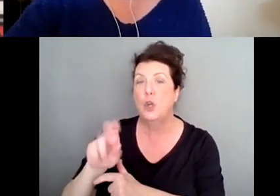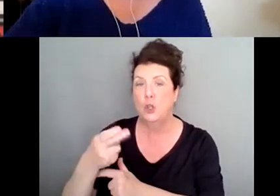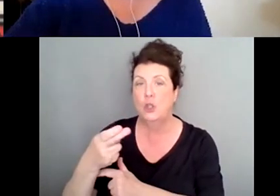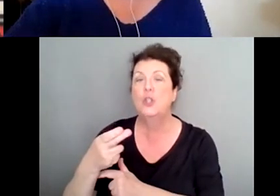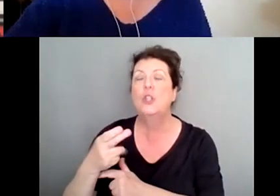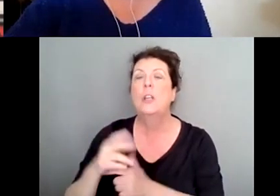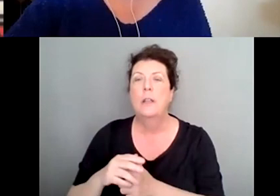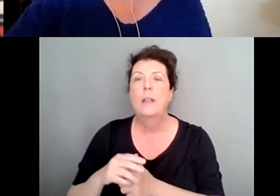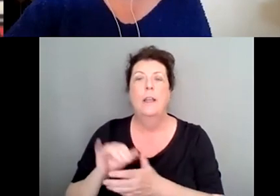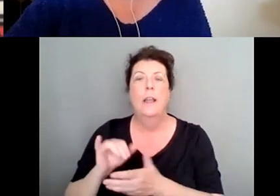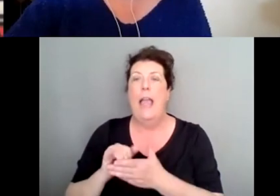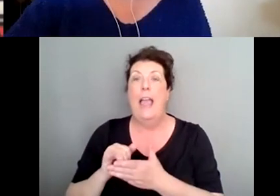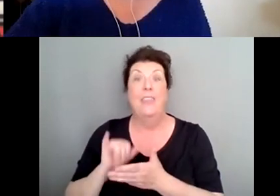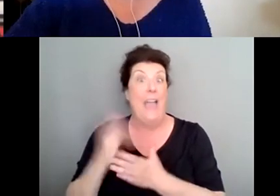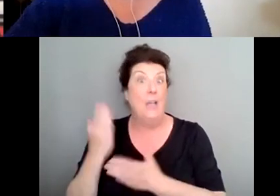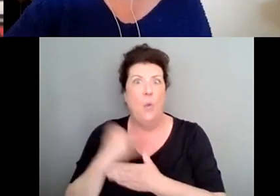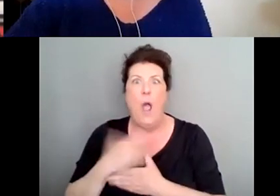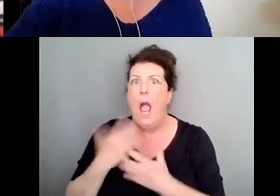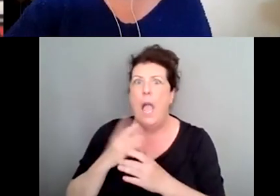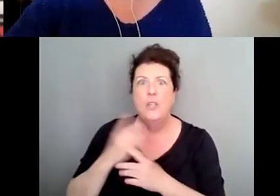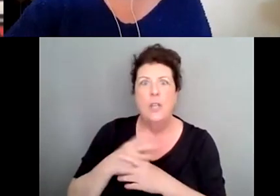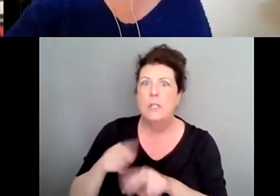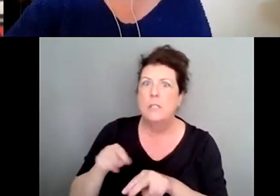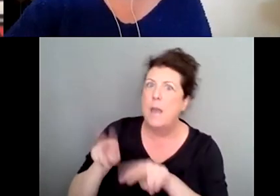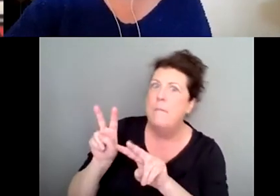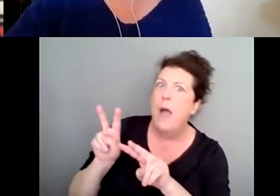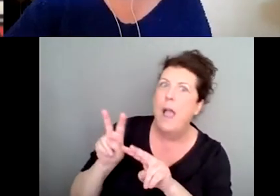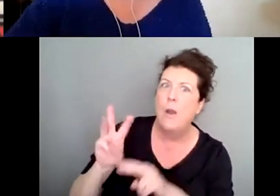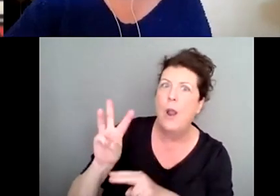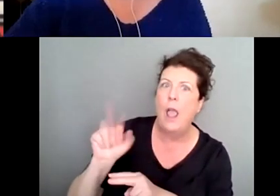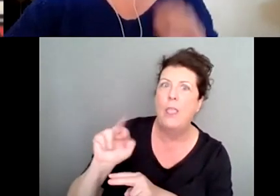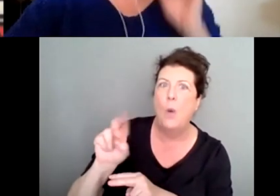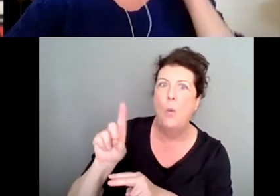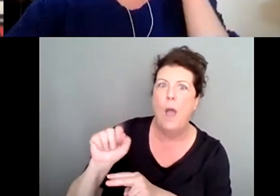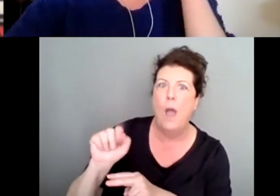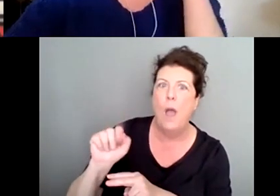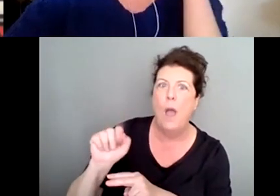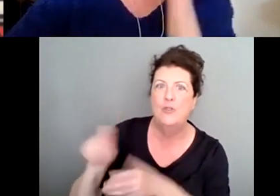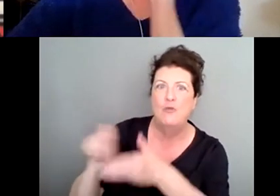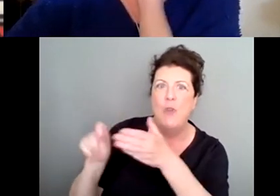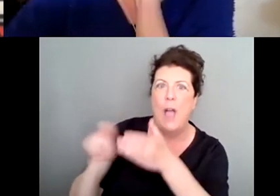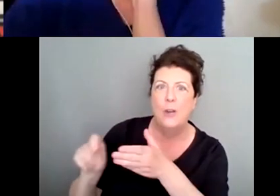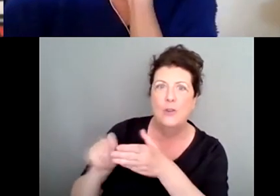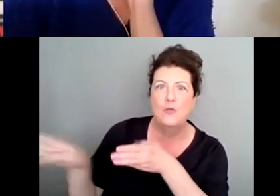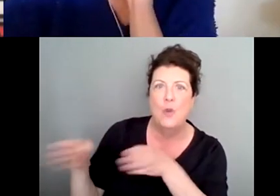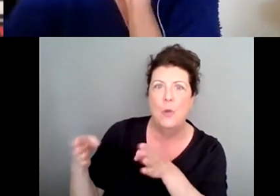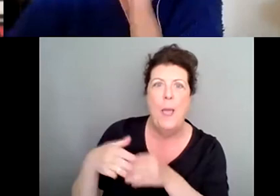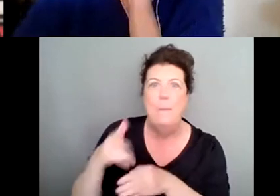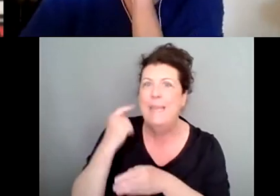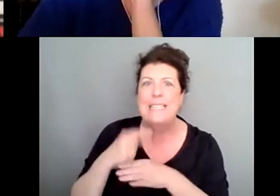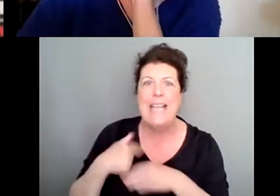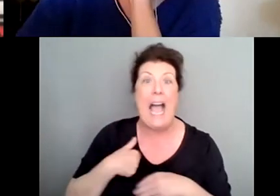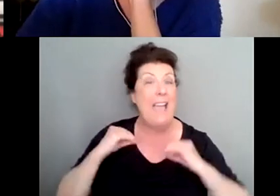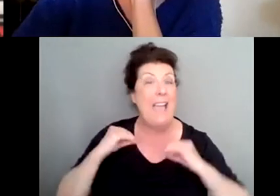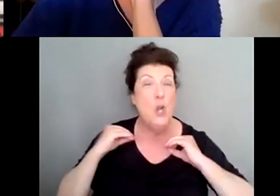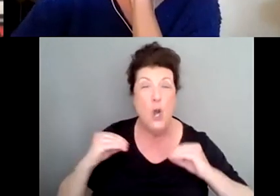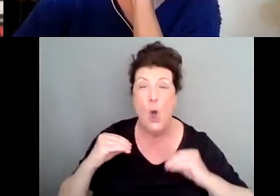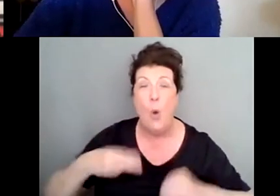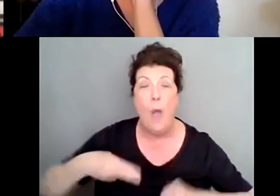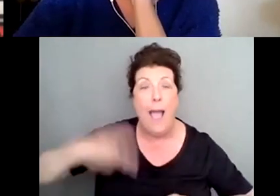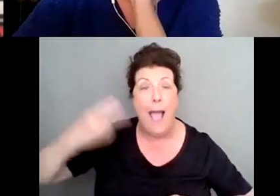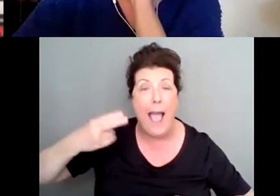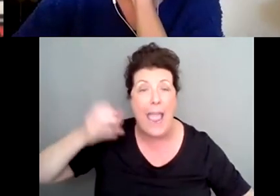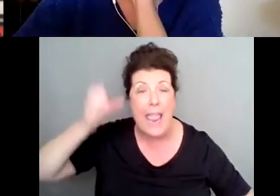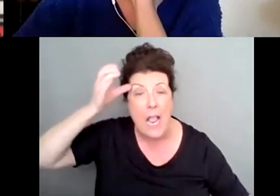I just so admire the WandaVision writers, because I have no high concept ideas ever. I am like the least high concept writer of, of all